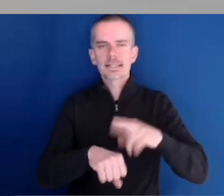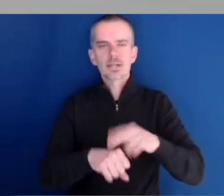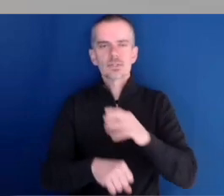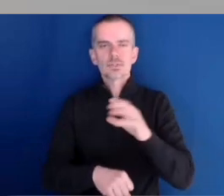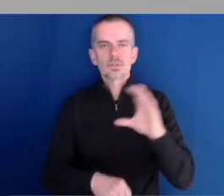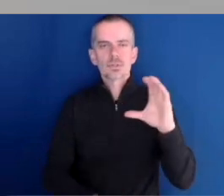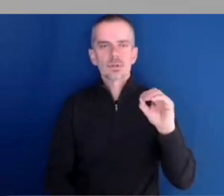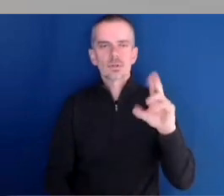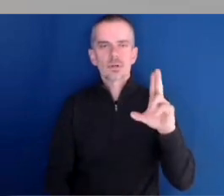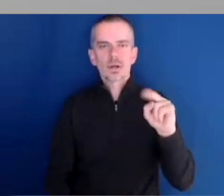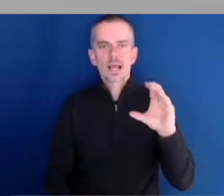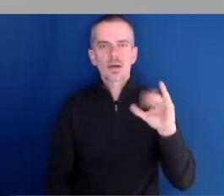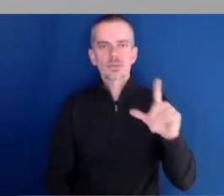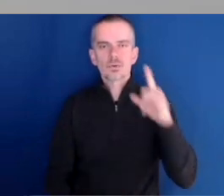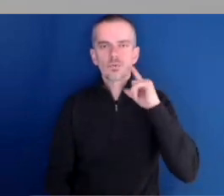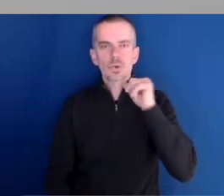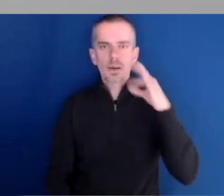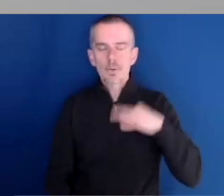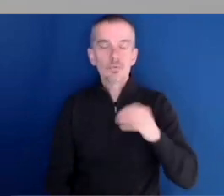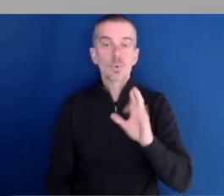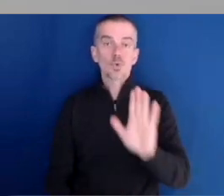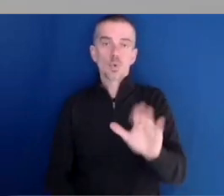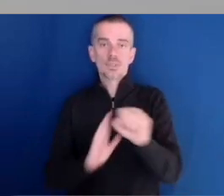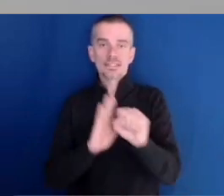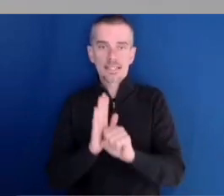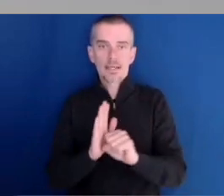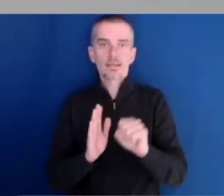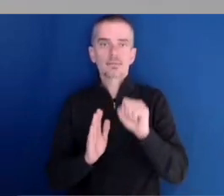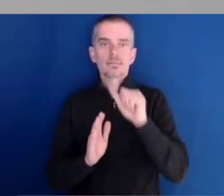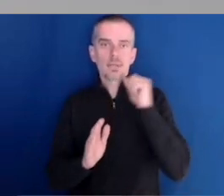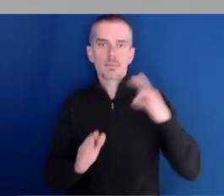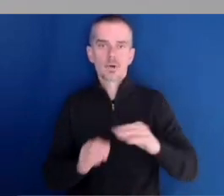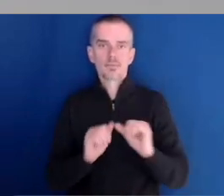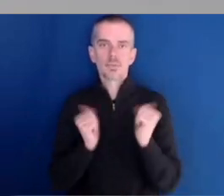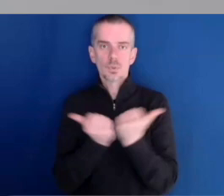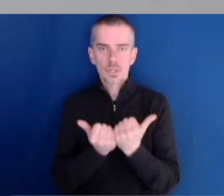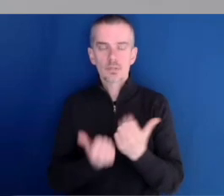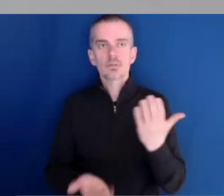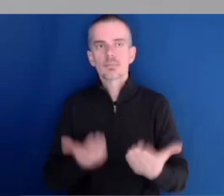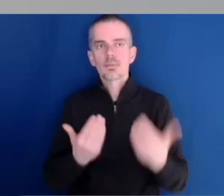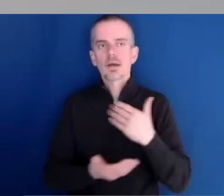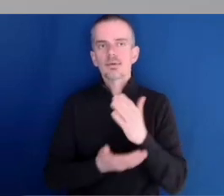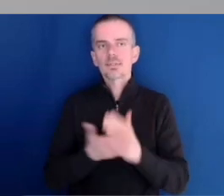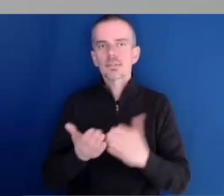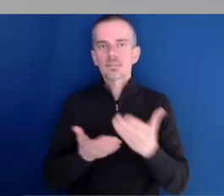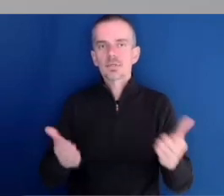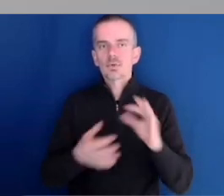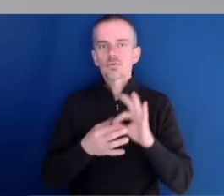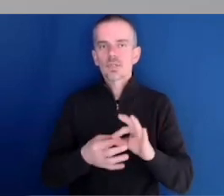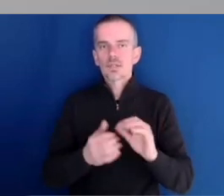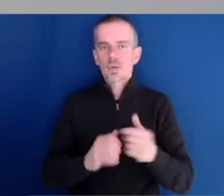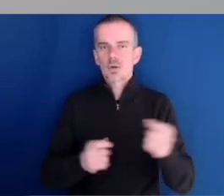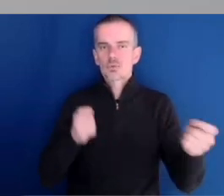for Nonprofits or your state's nonprofit association. There might be some materials relating to governance